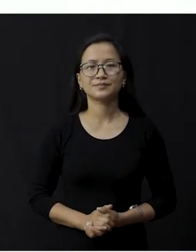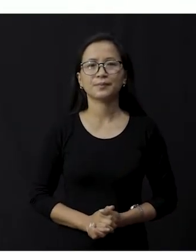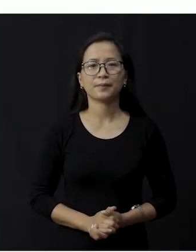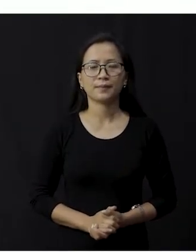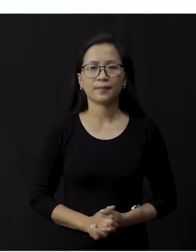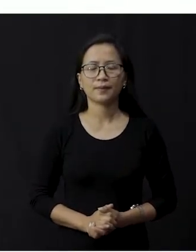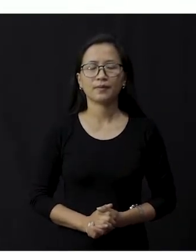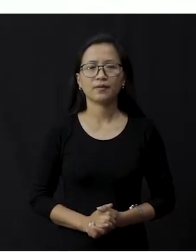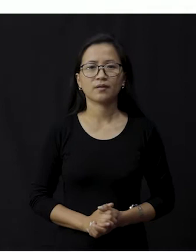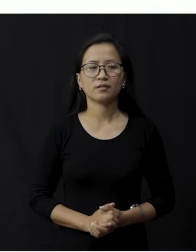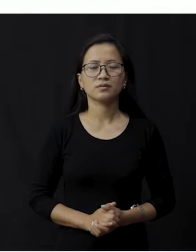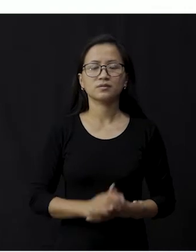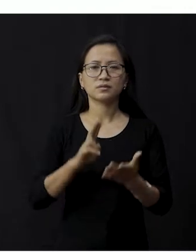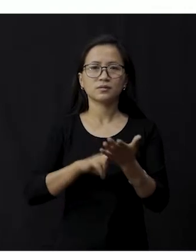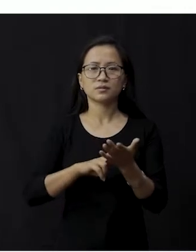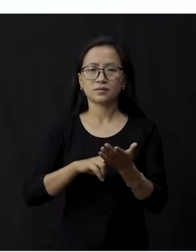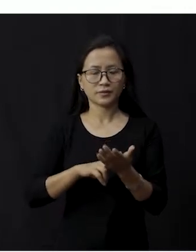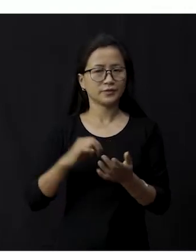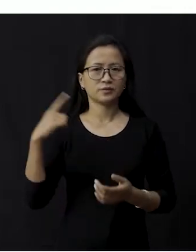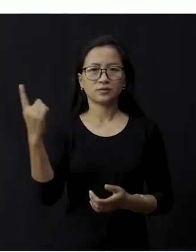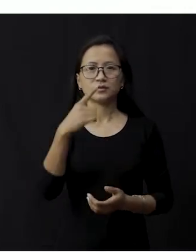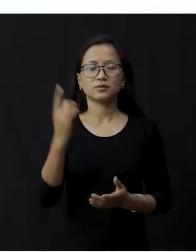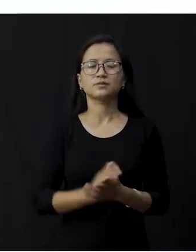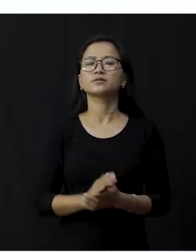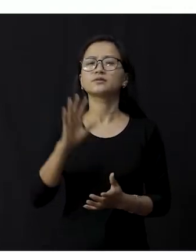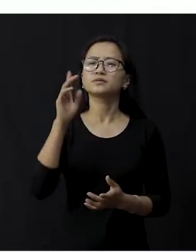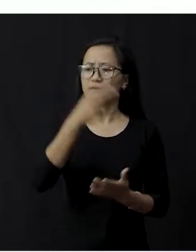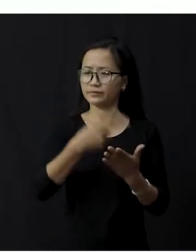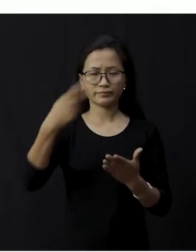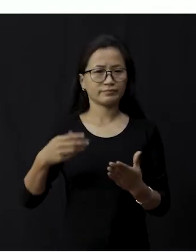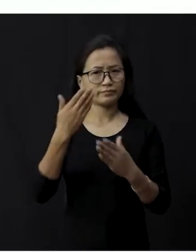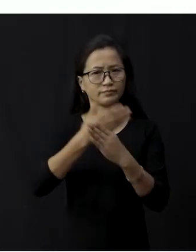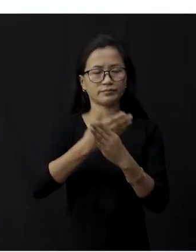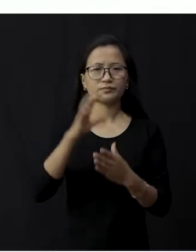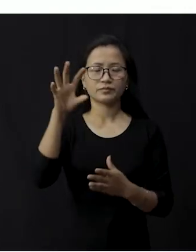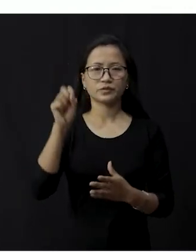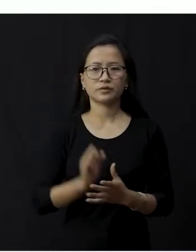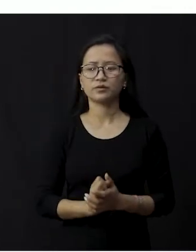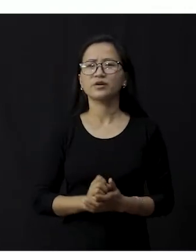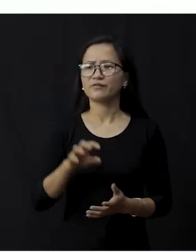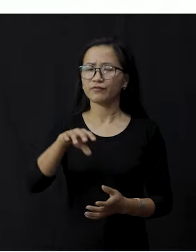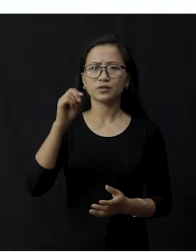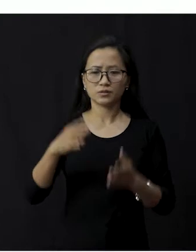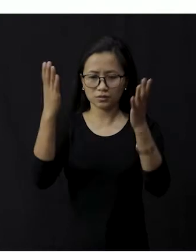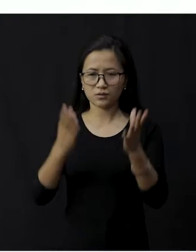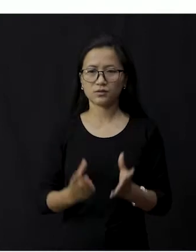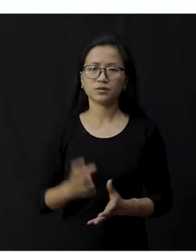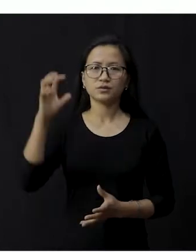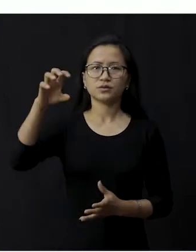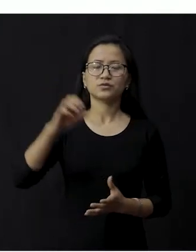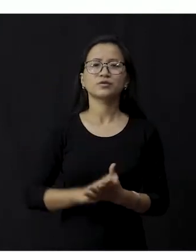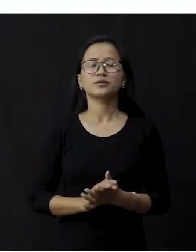So national symbols defines our country, our traditions and